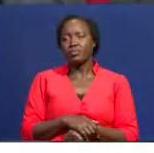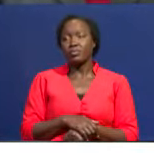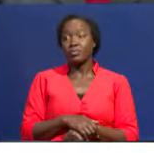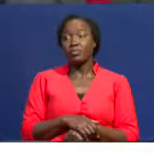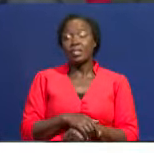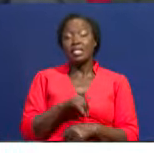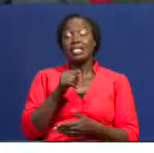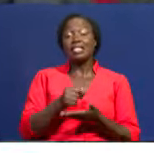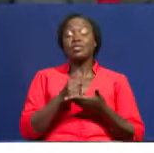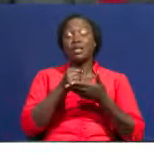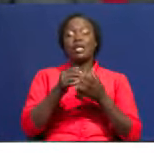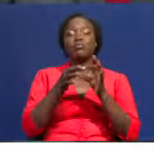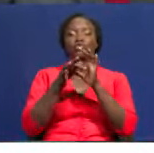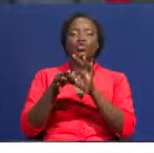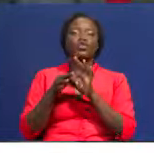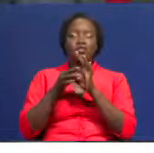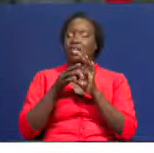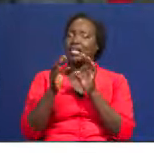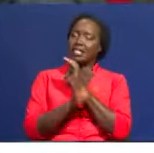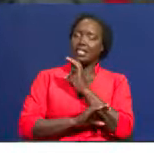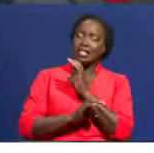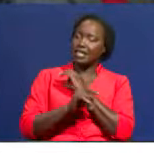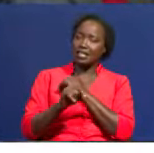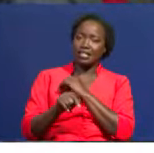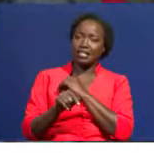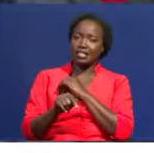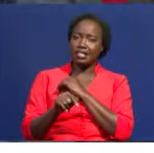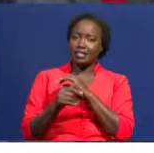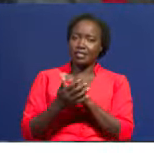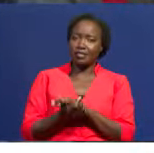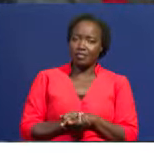And that will help to unify this country.